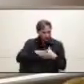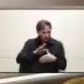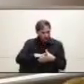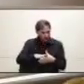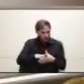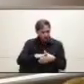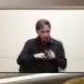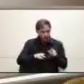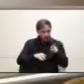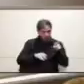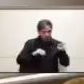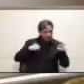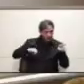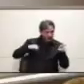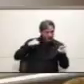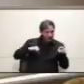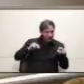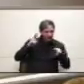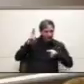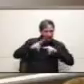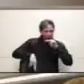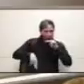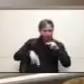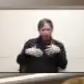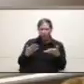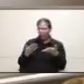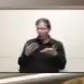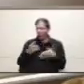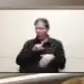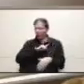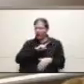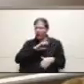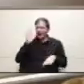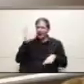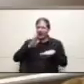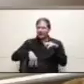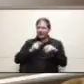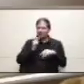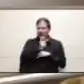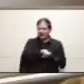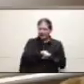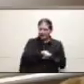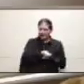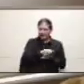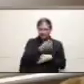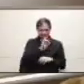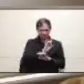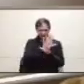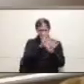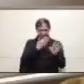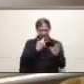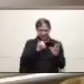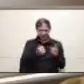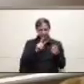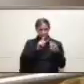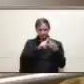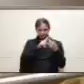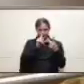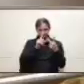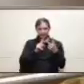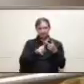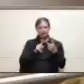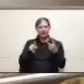your side, or just give us clarity on why it was late? Then there was mention of the